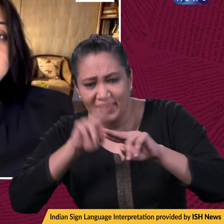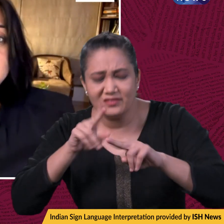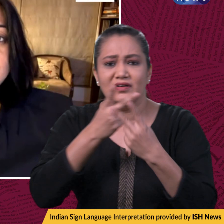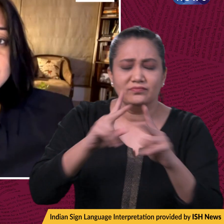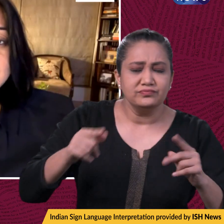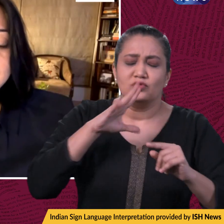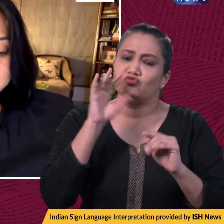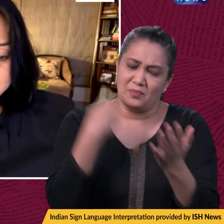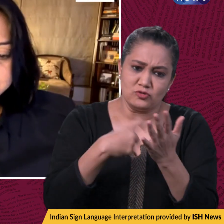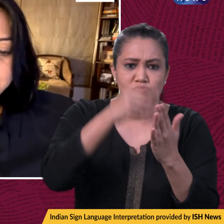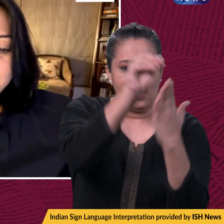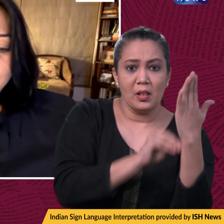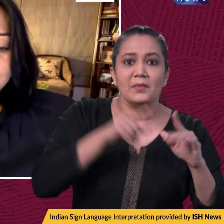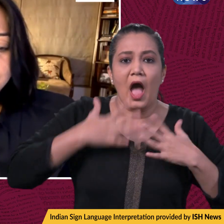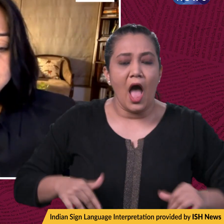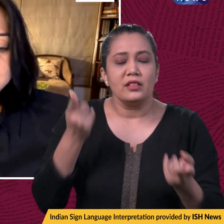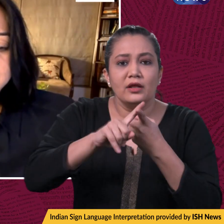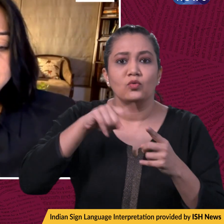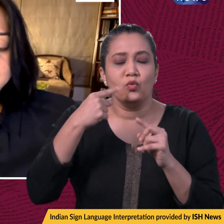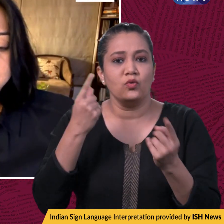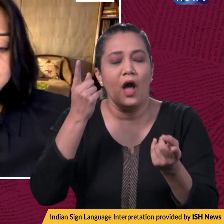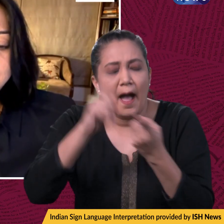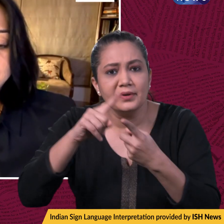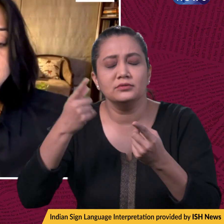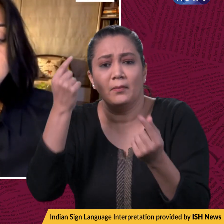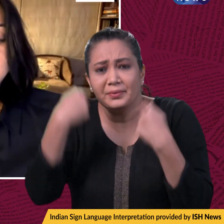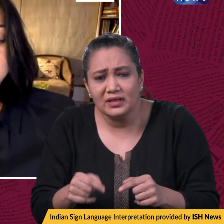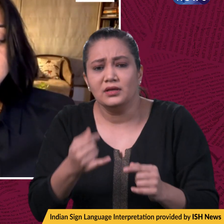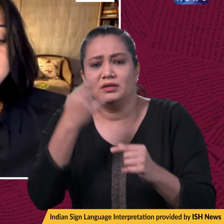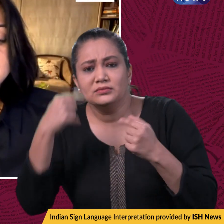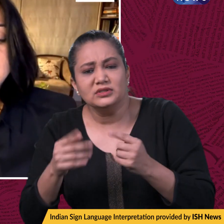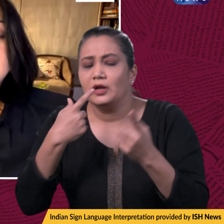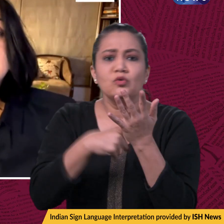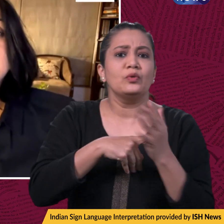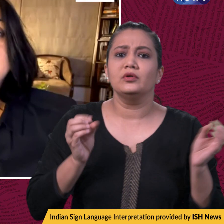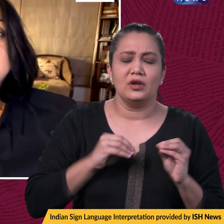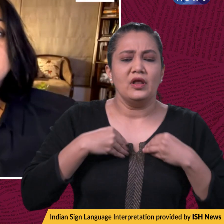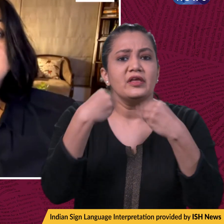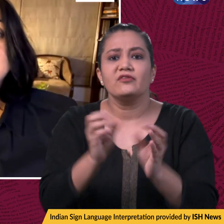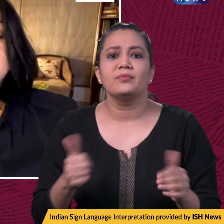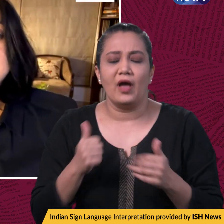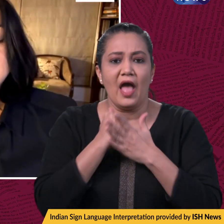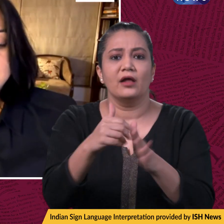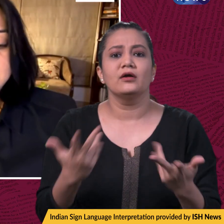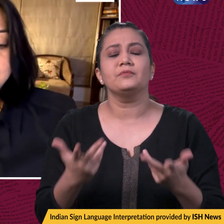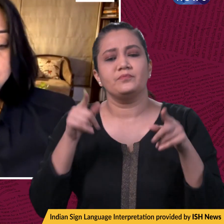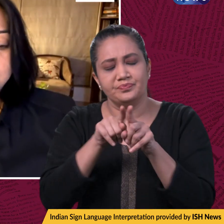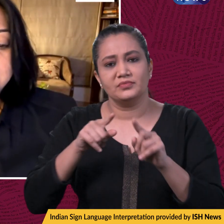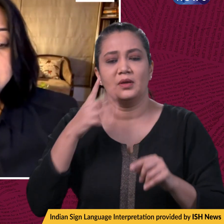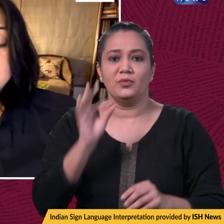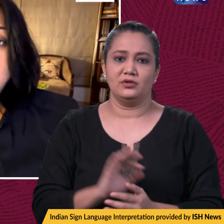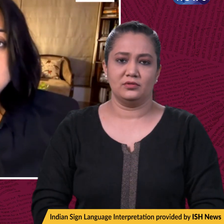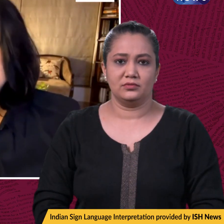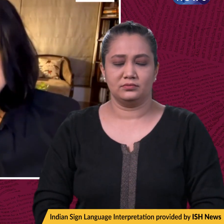because of the implication that they have on the health of those who undertake the procedure. If there's no regulation, unethical practices will increase." End